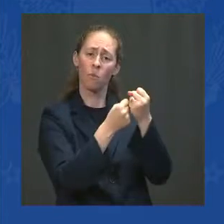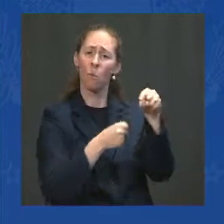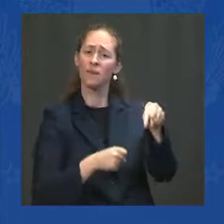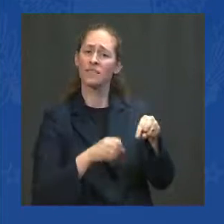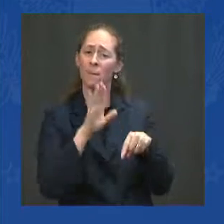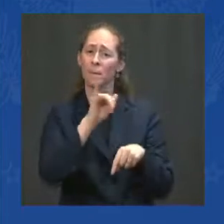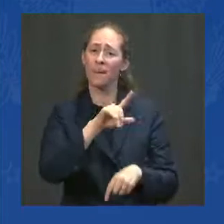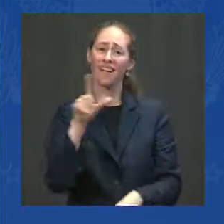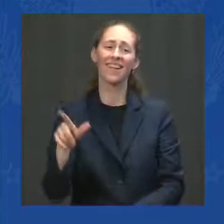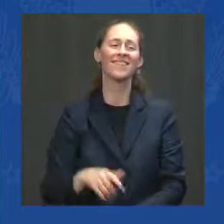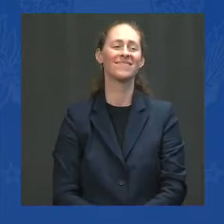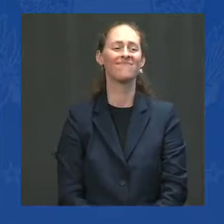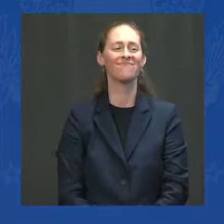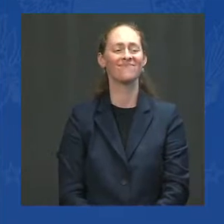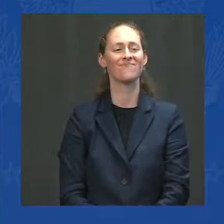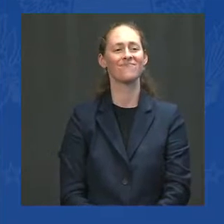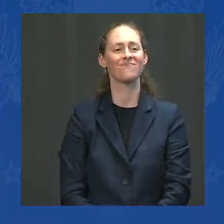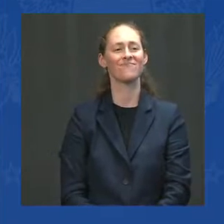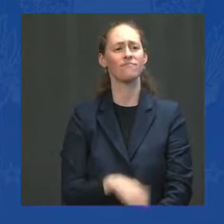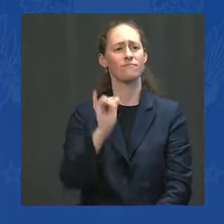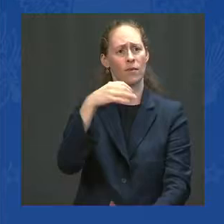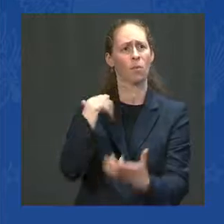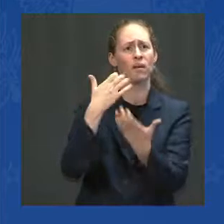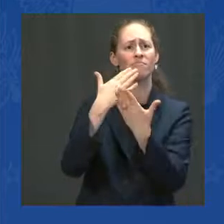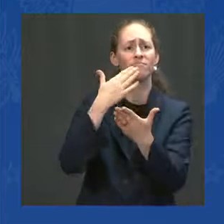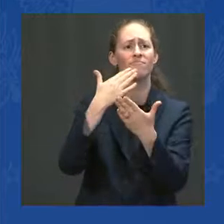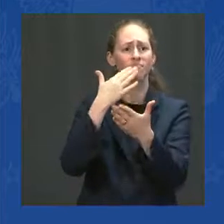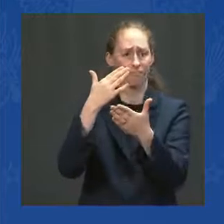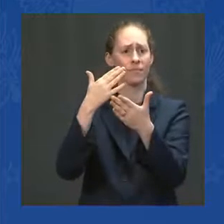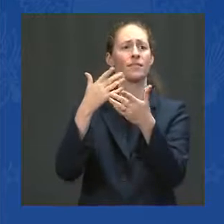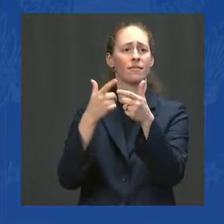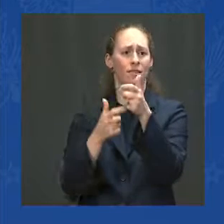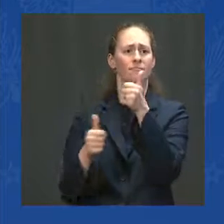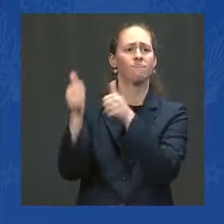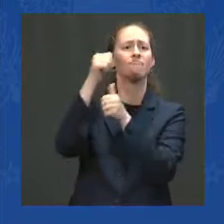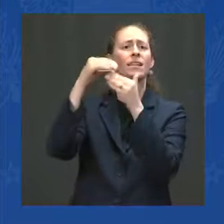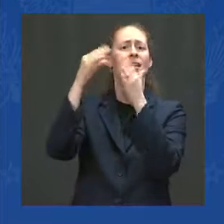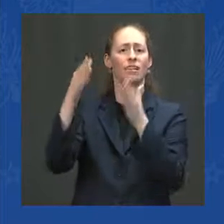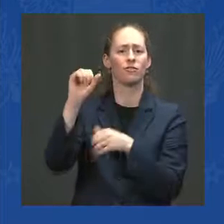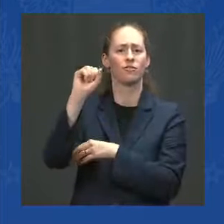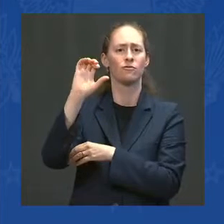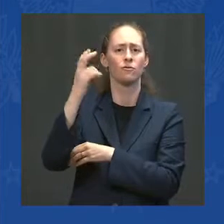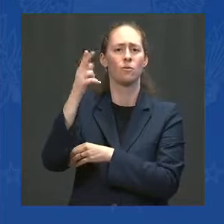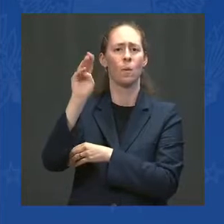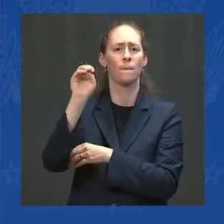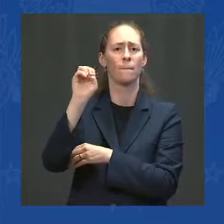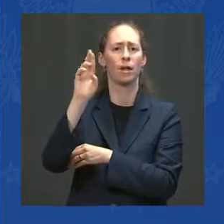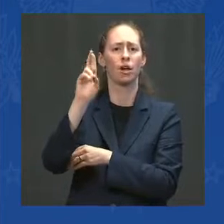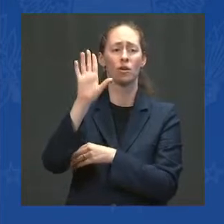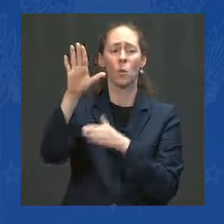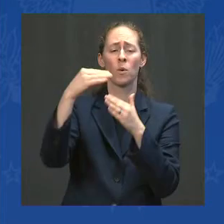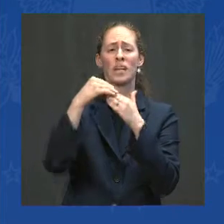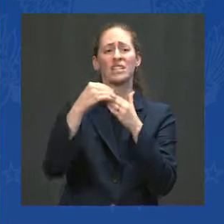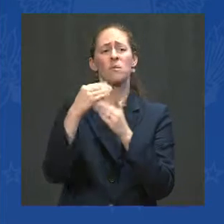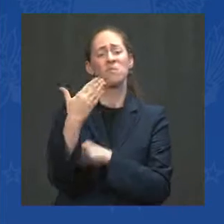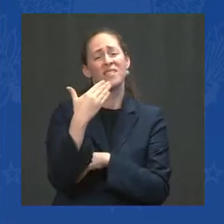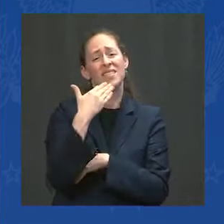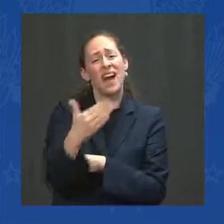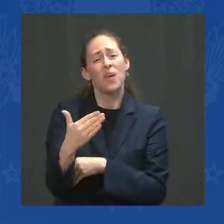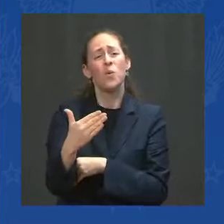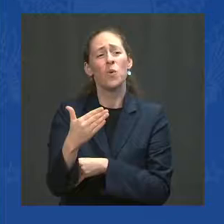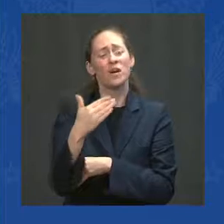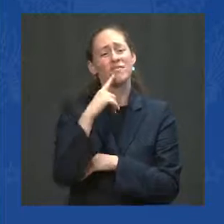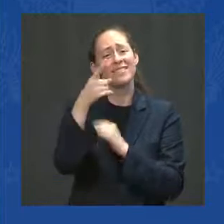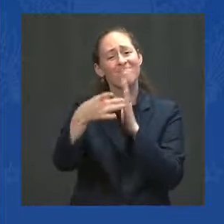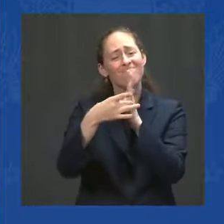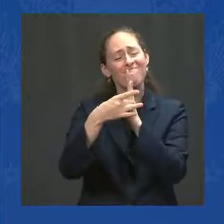special thanks to Senate Majority Leader Chuck Schumer. Your leadership, Chuck, in the Senate was masterful. But